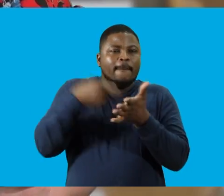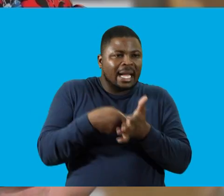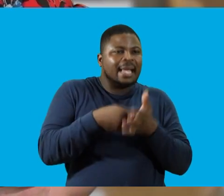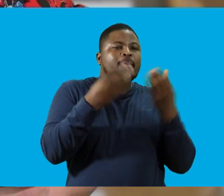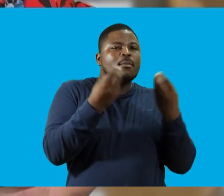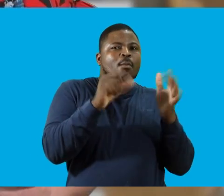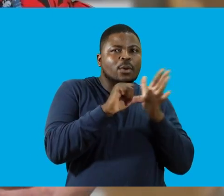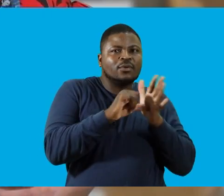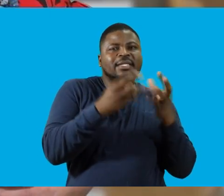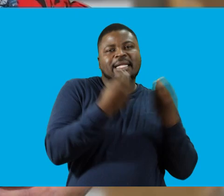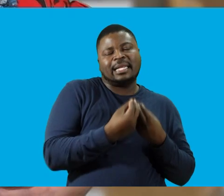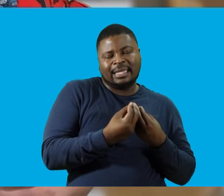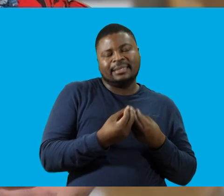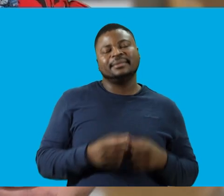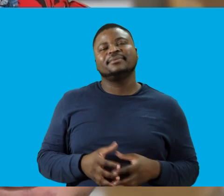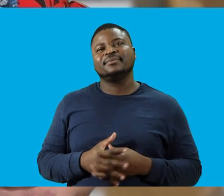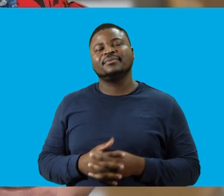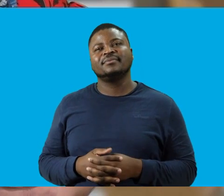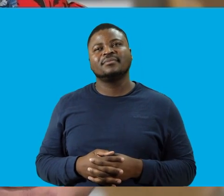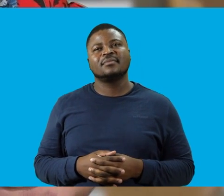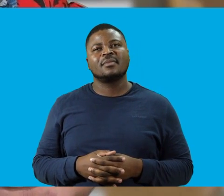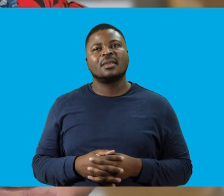make provision for it in your budget.